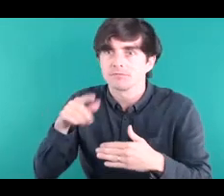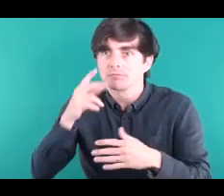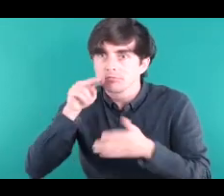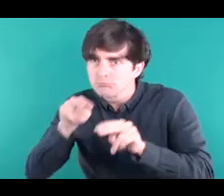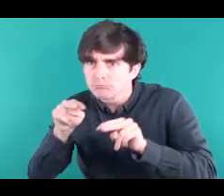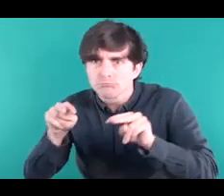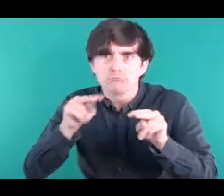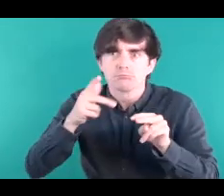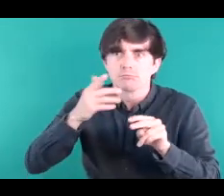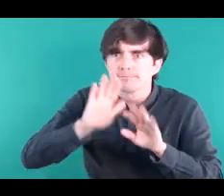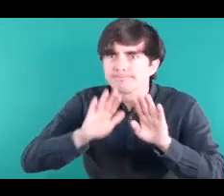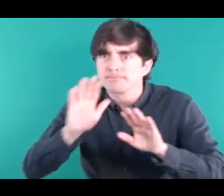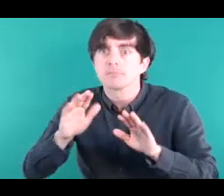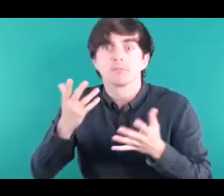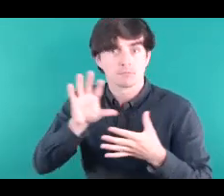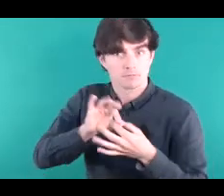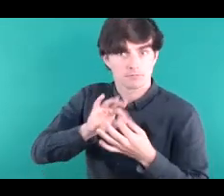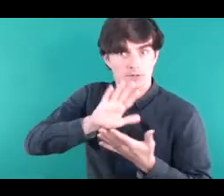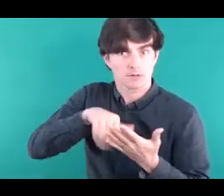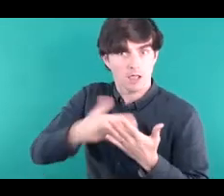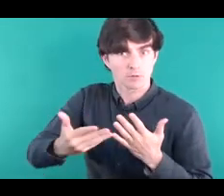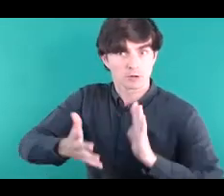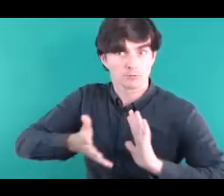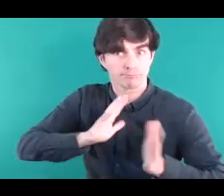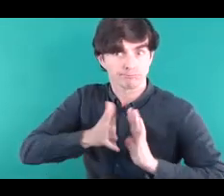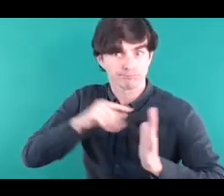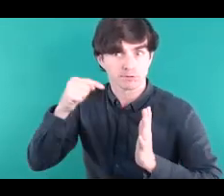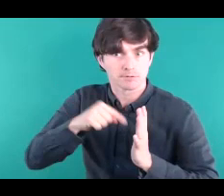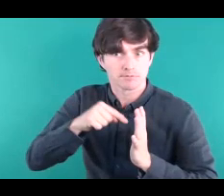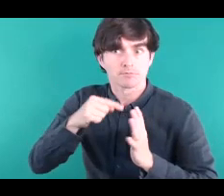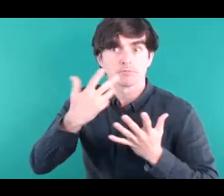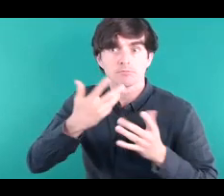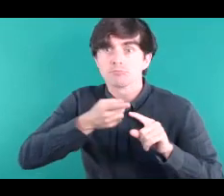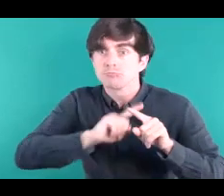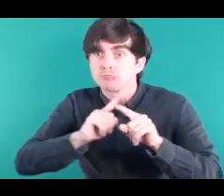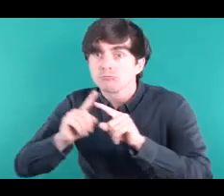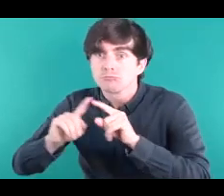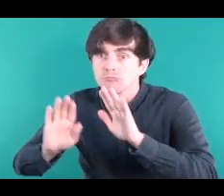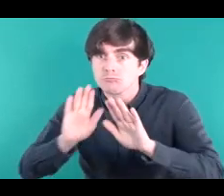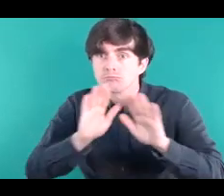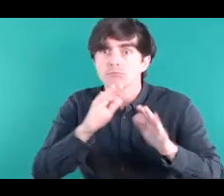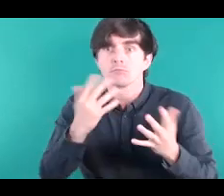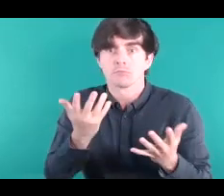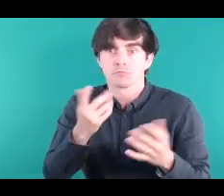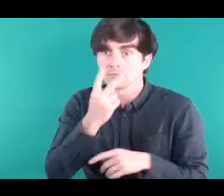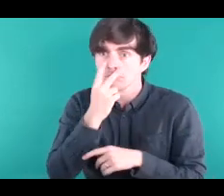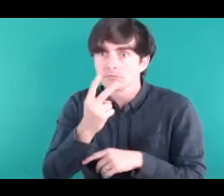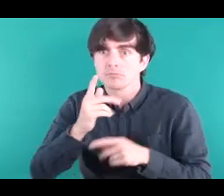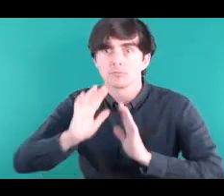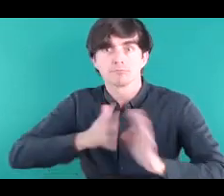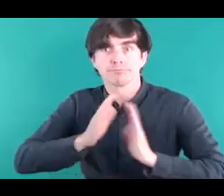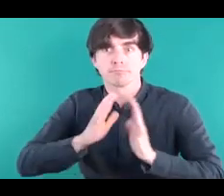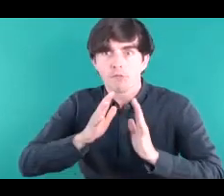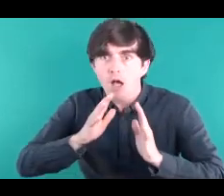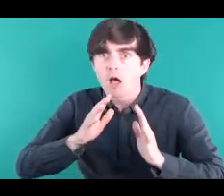disappeared. So there is no consistency in many countries in terms of how to ensure